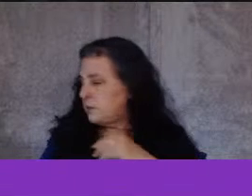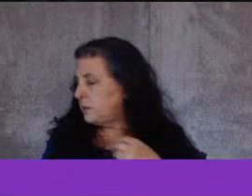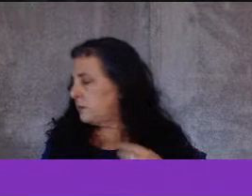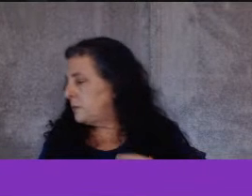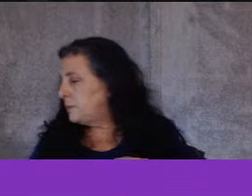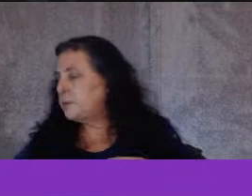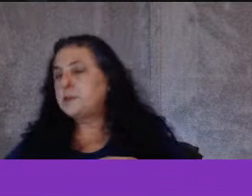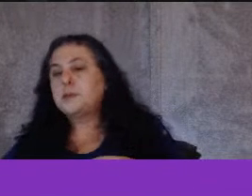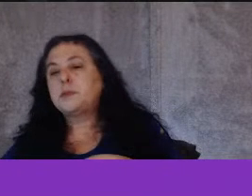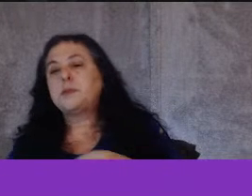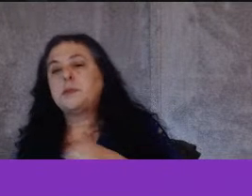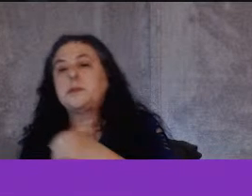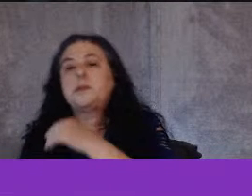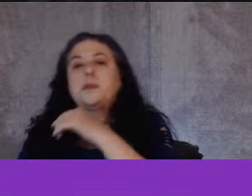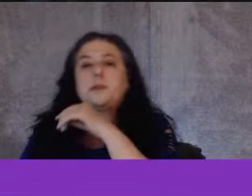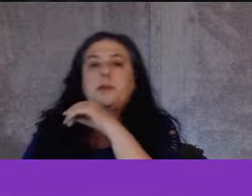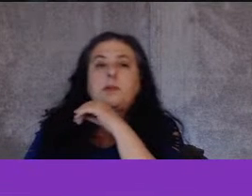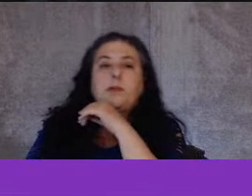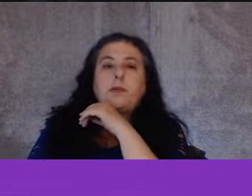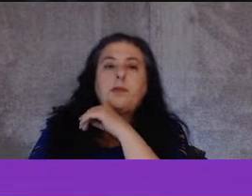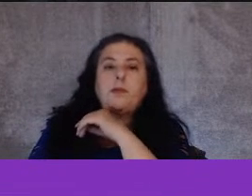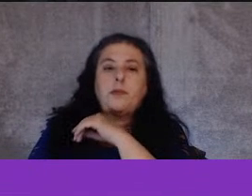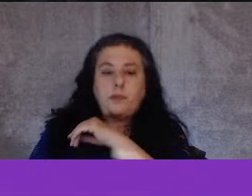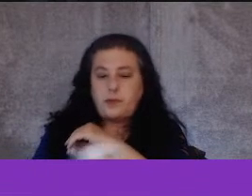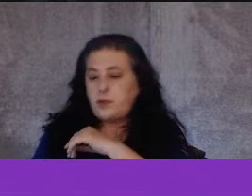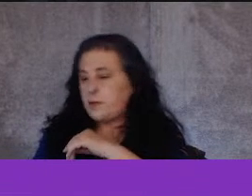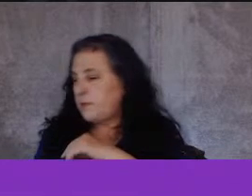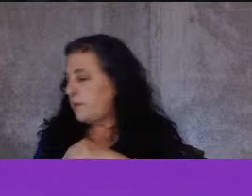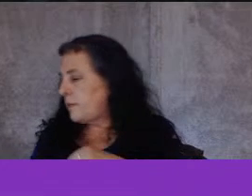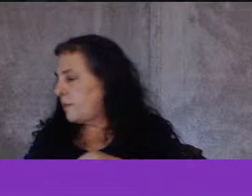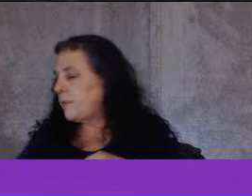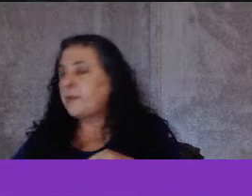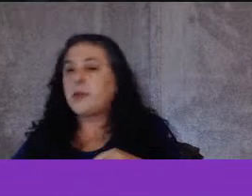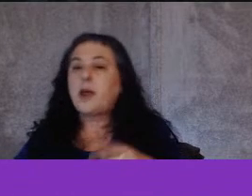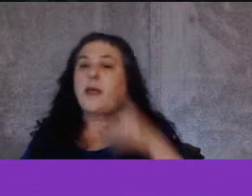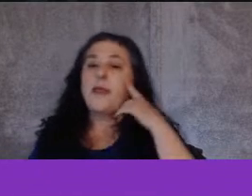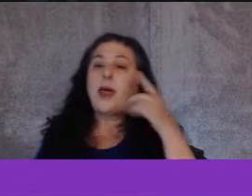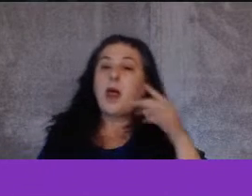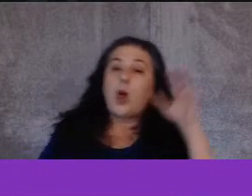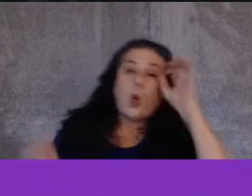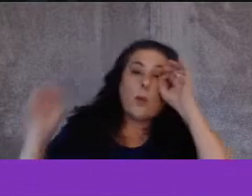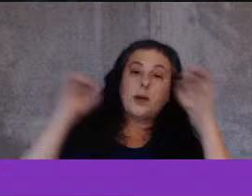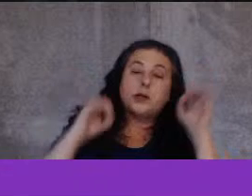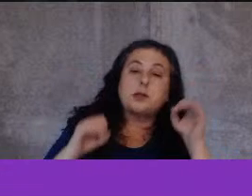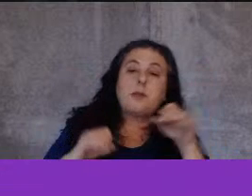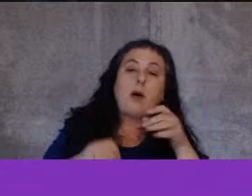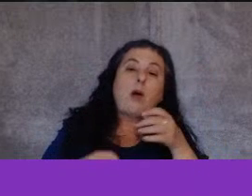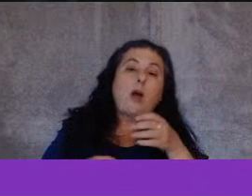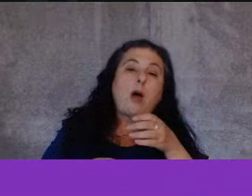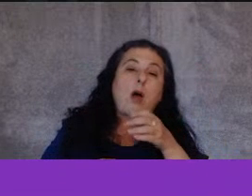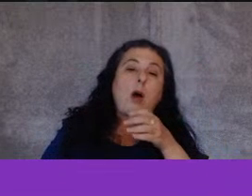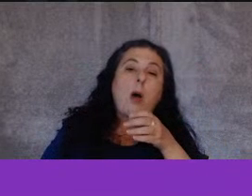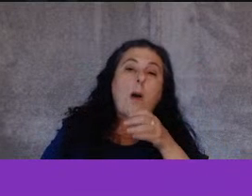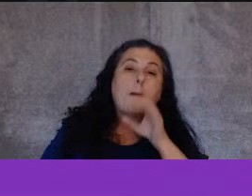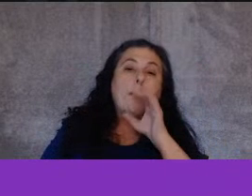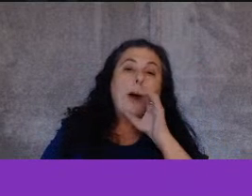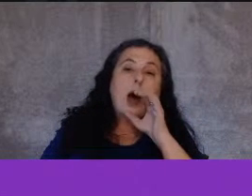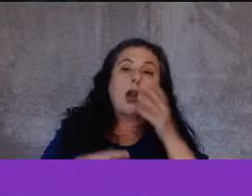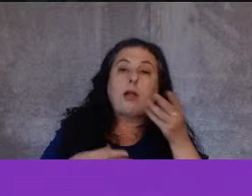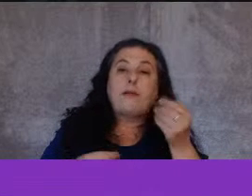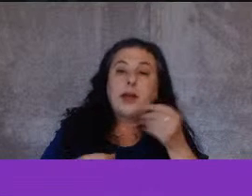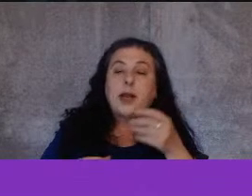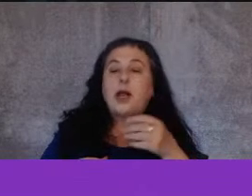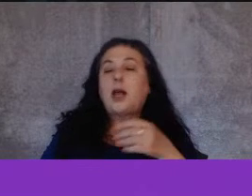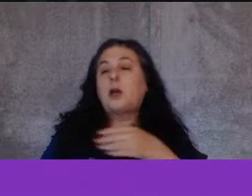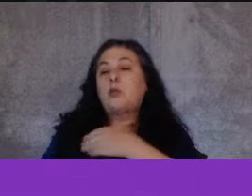question. Interested also to know if the bureaus had stances on bottle feeding versus breastfeeding, and if you had anything to say